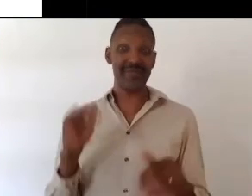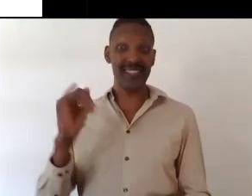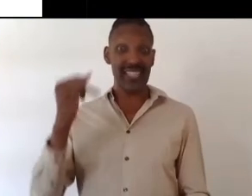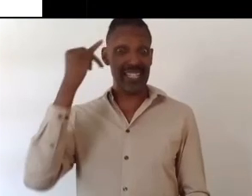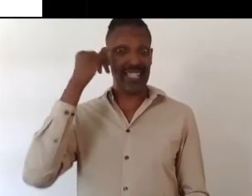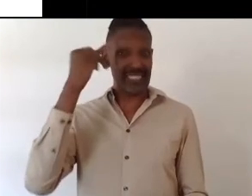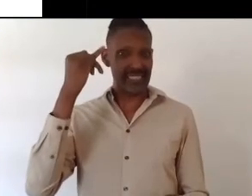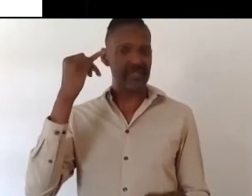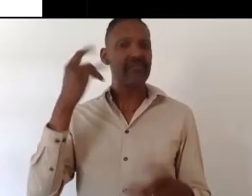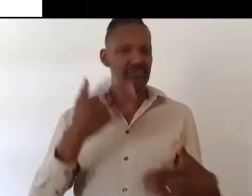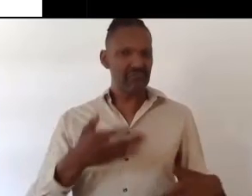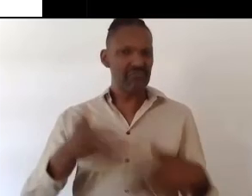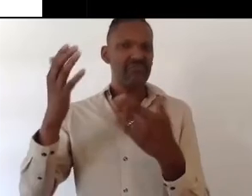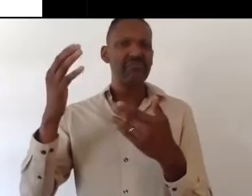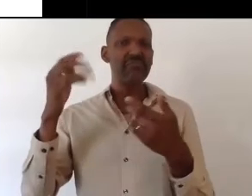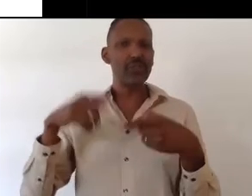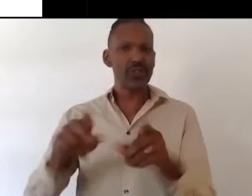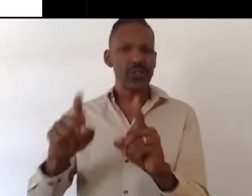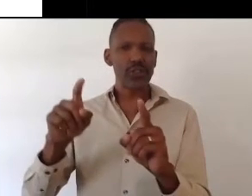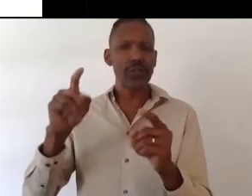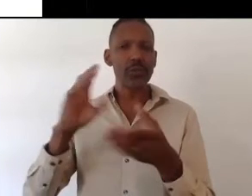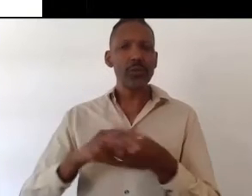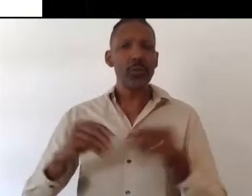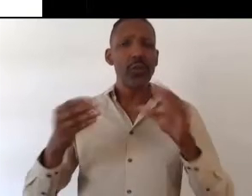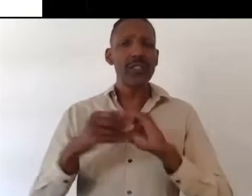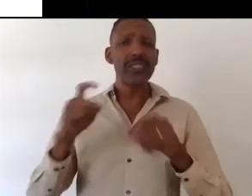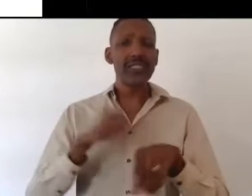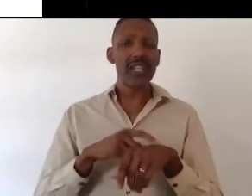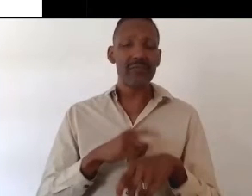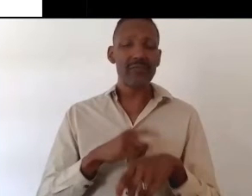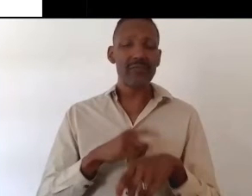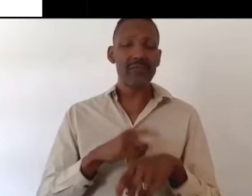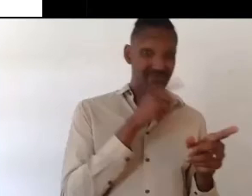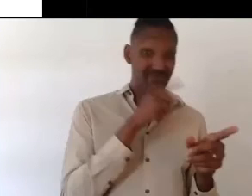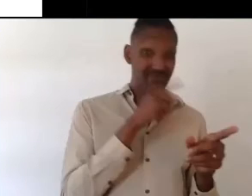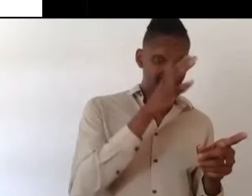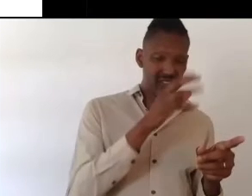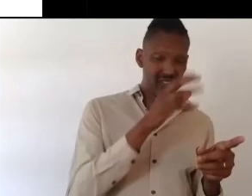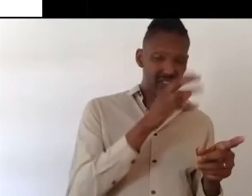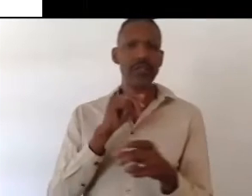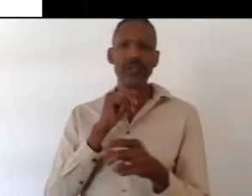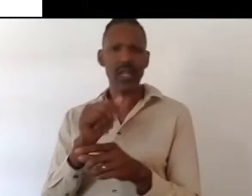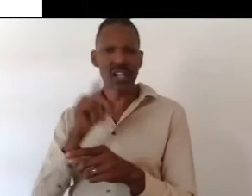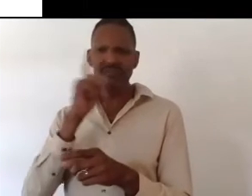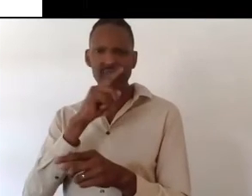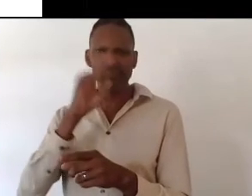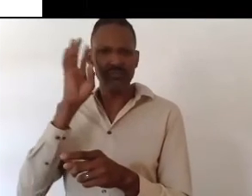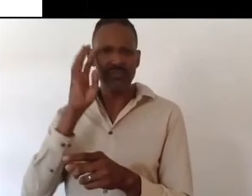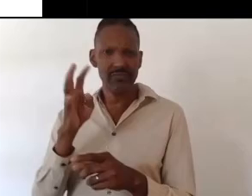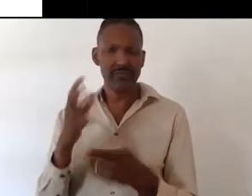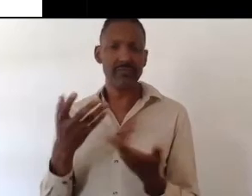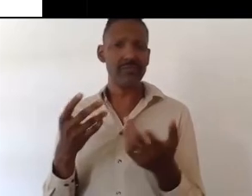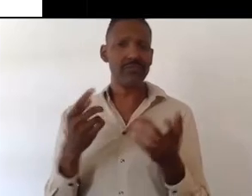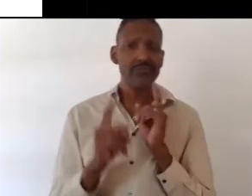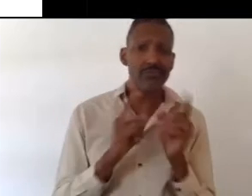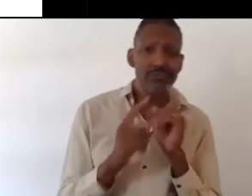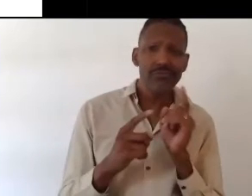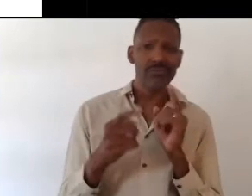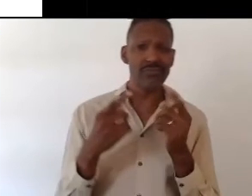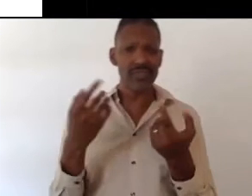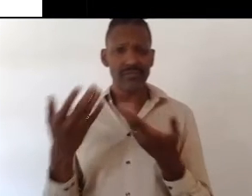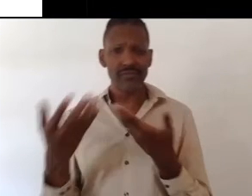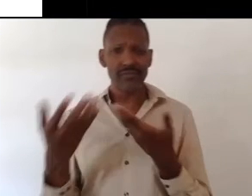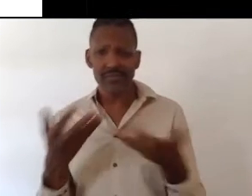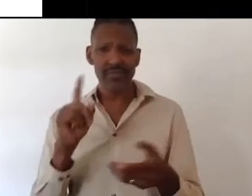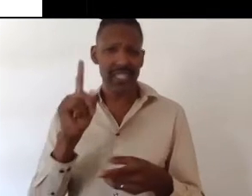questions, open-ended questions during your circle or class meeting, and then really use your center times to have